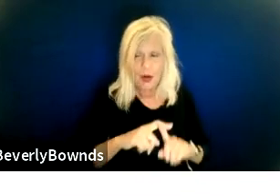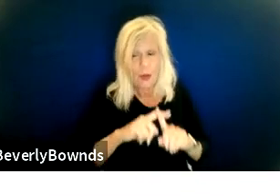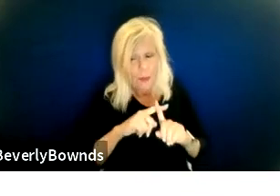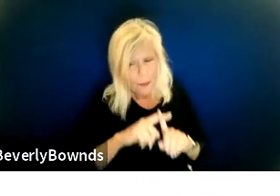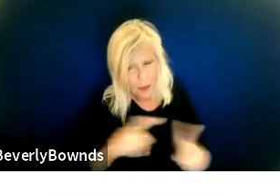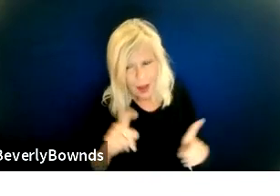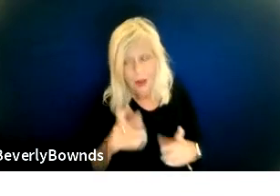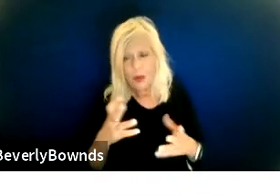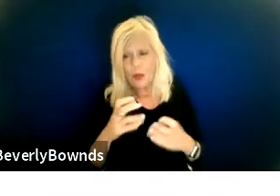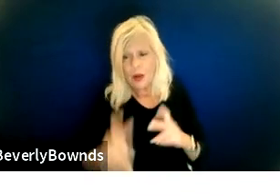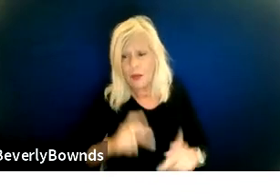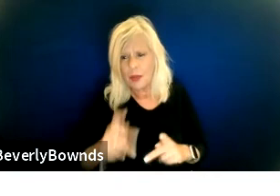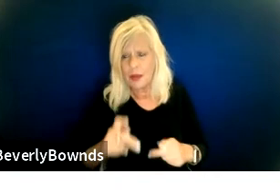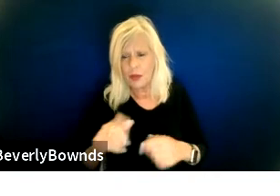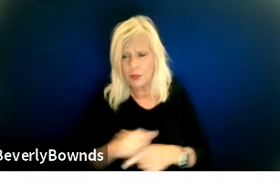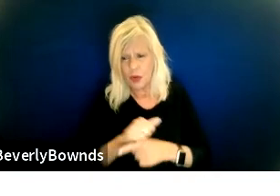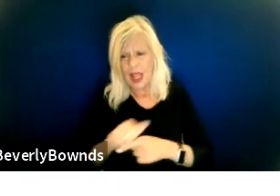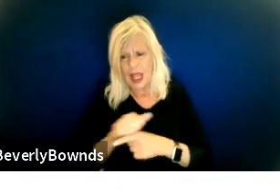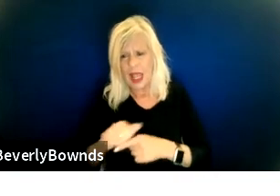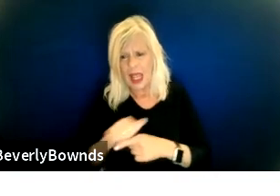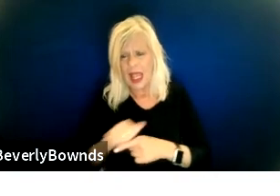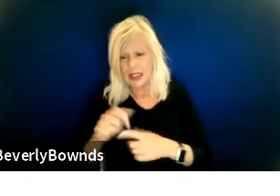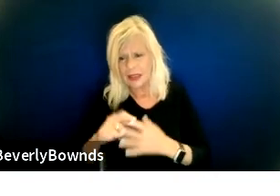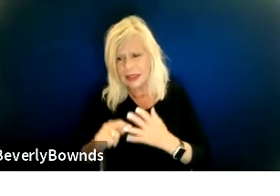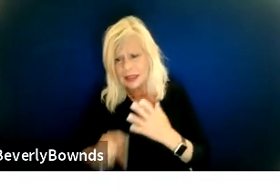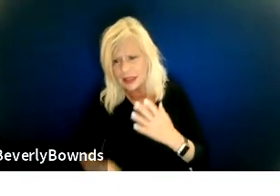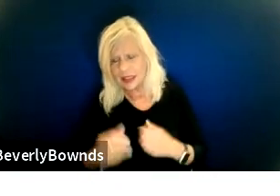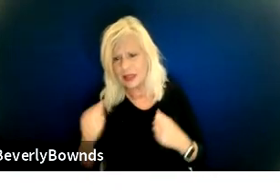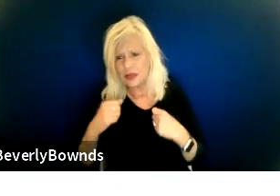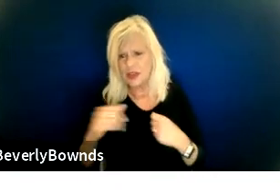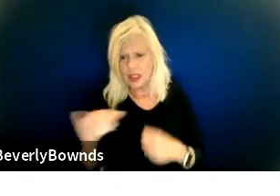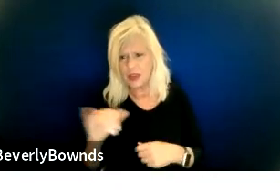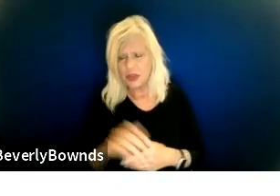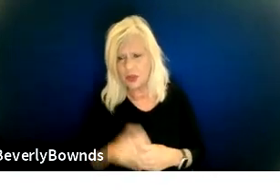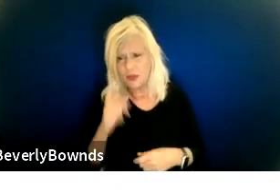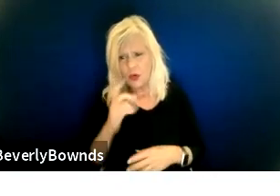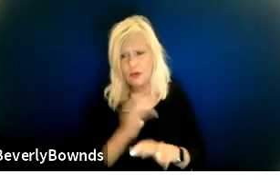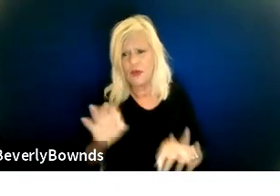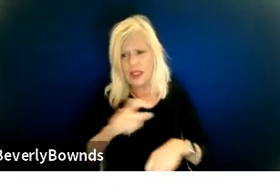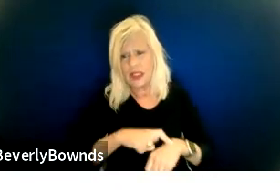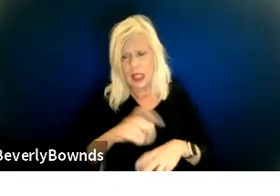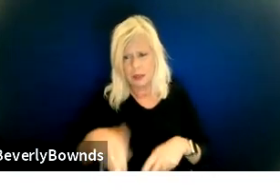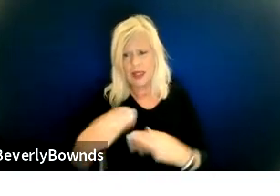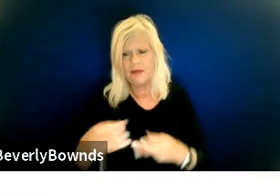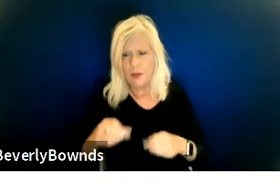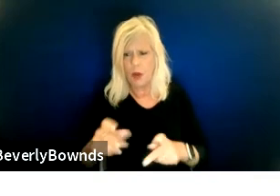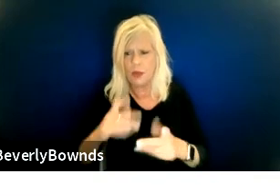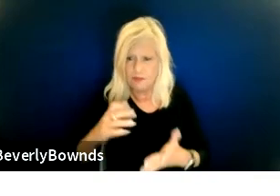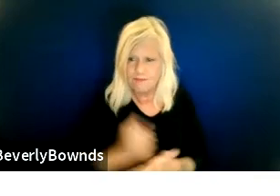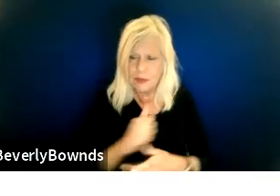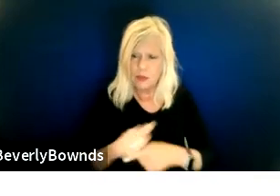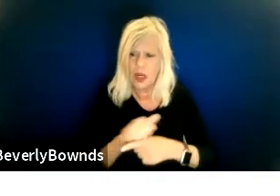want people to be able to practice some of these things when they have some spare moments at home. So next